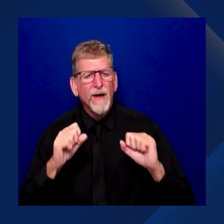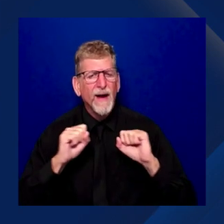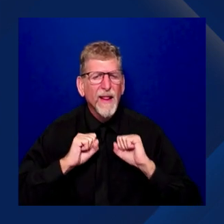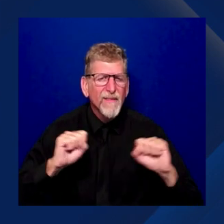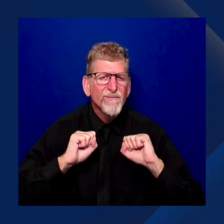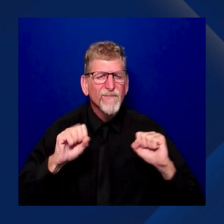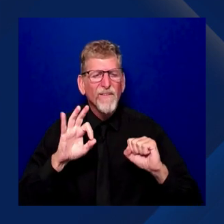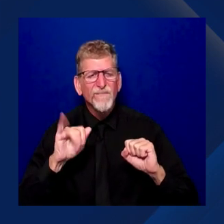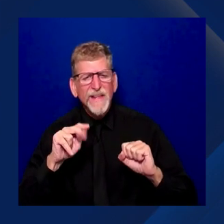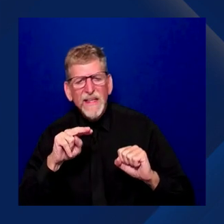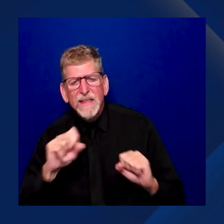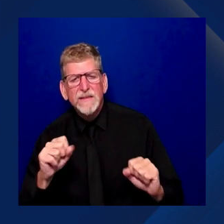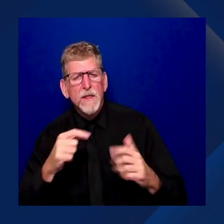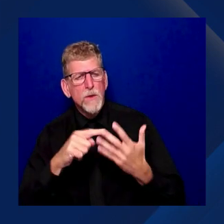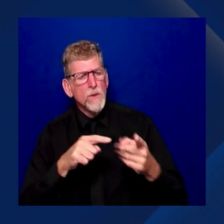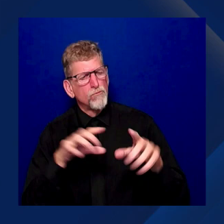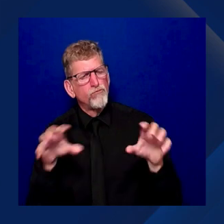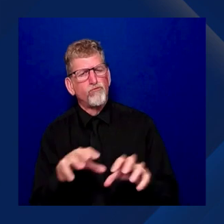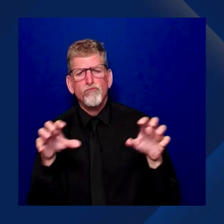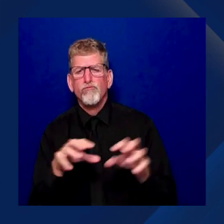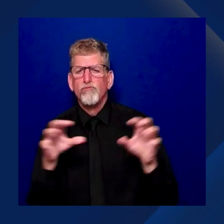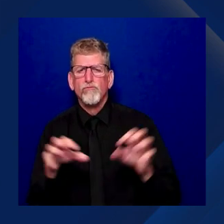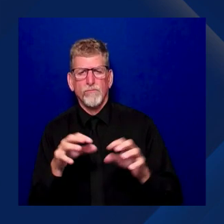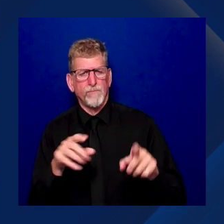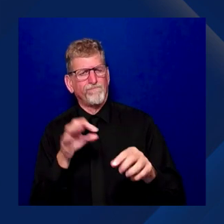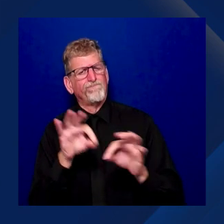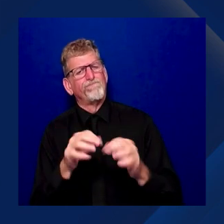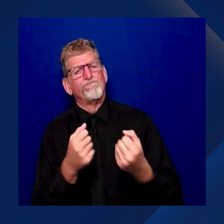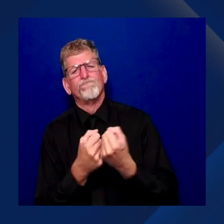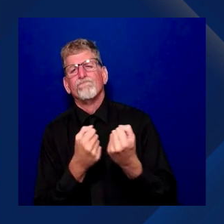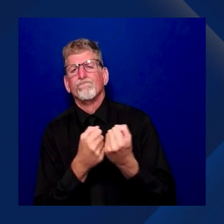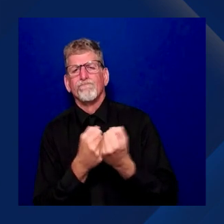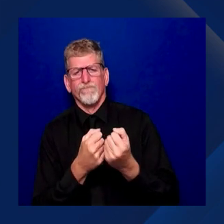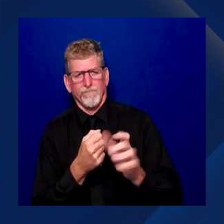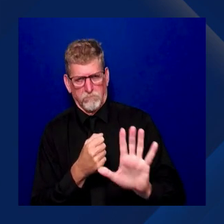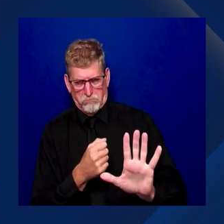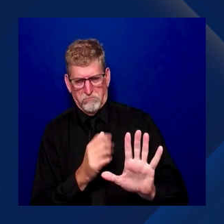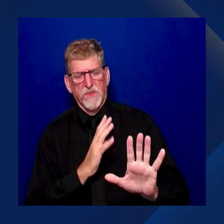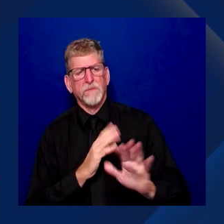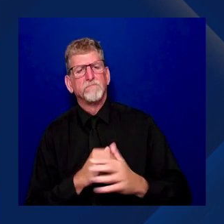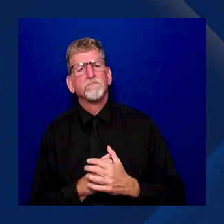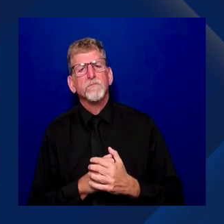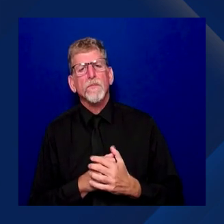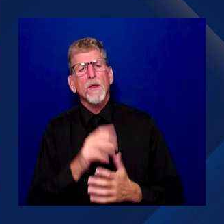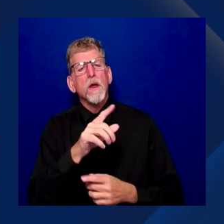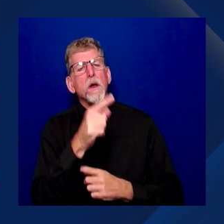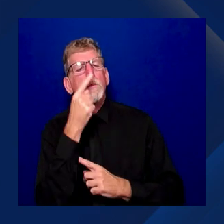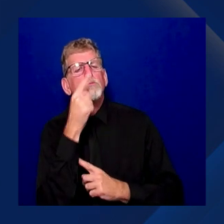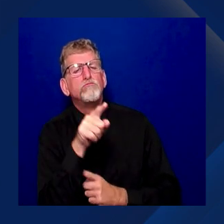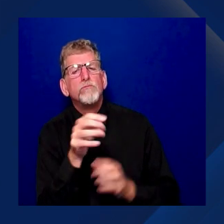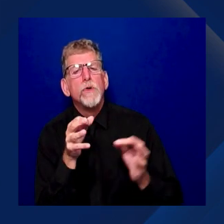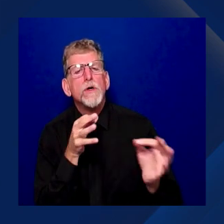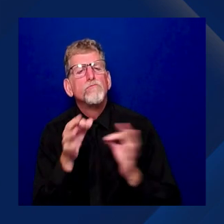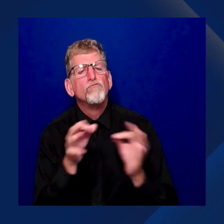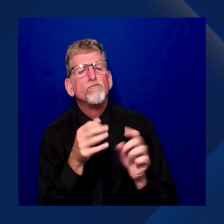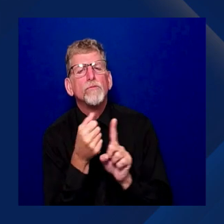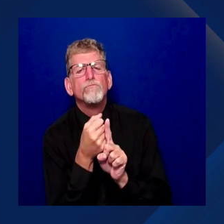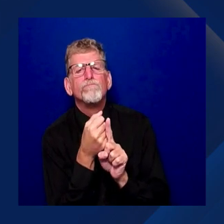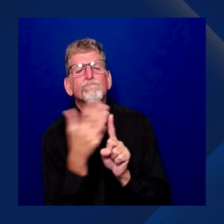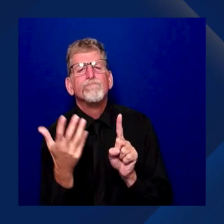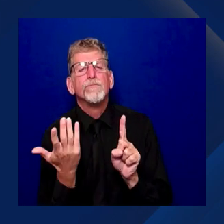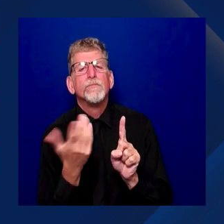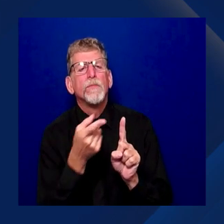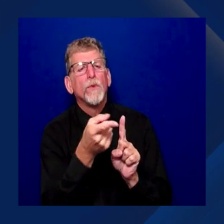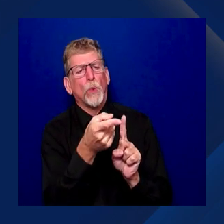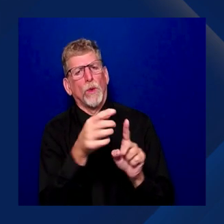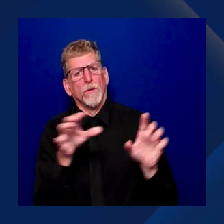important advocate on the issues that relate to those areas. Mm-hmm. Can you talk about the work you have been doing as an advocate on this